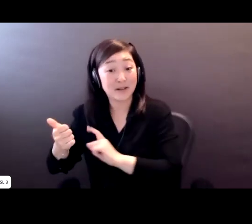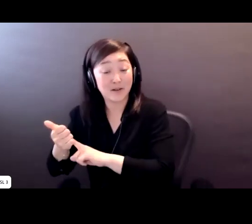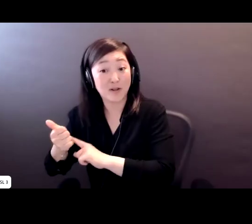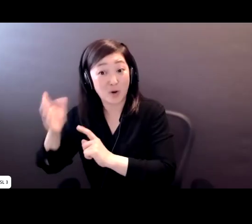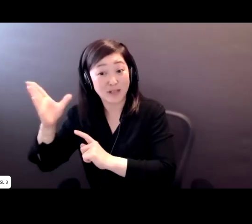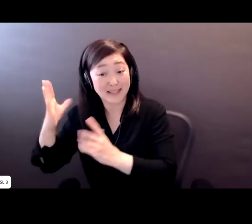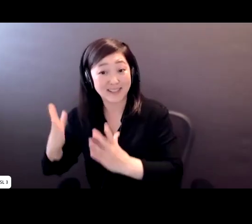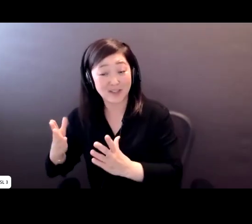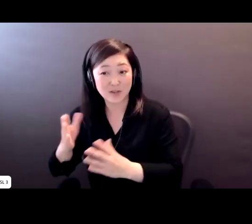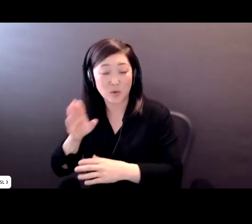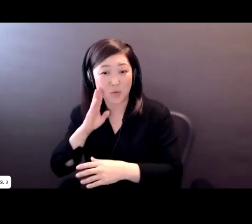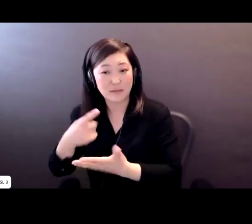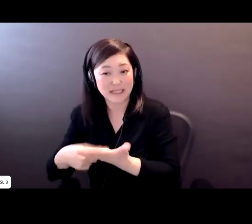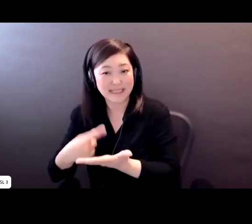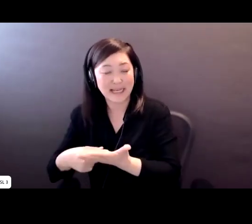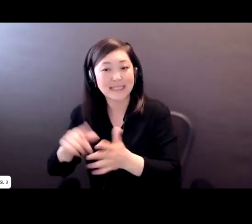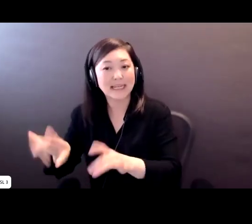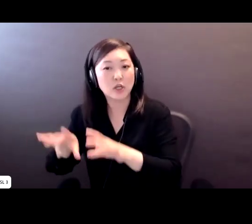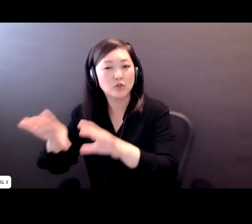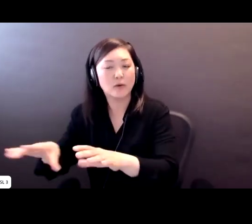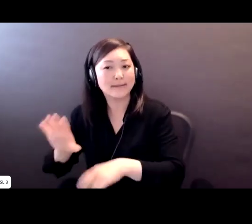Australia about the experiences there.